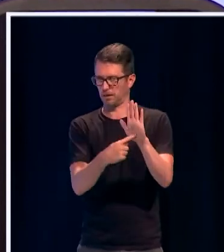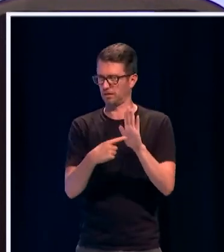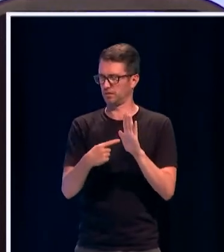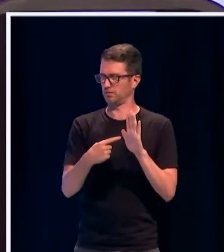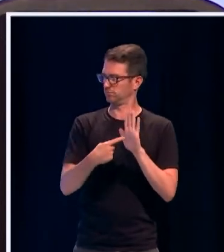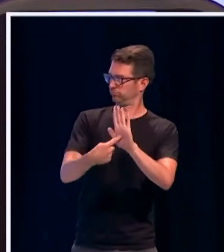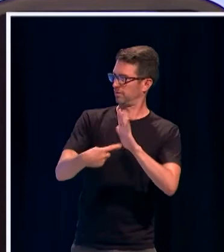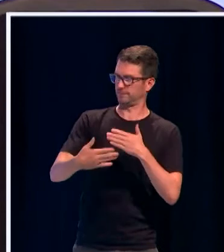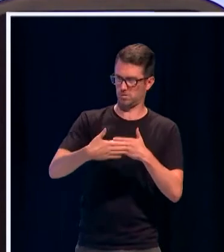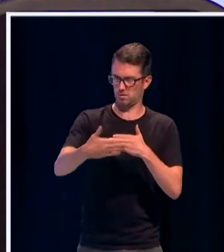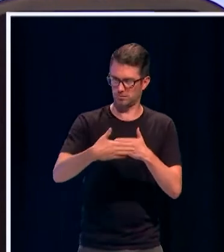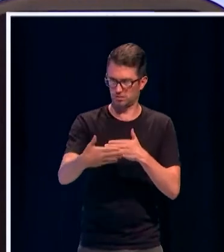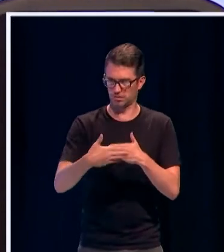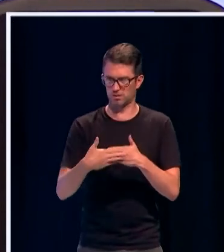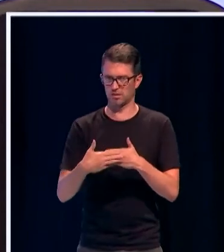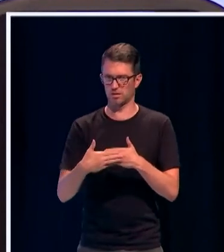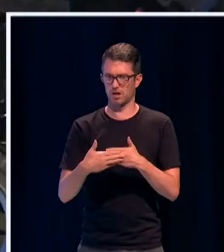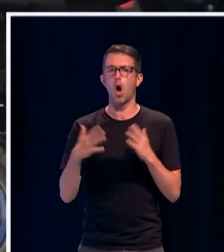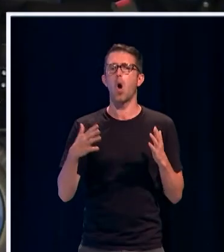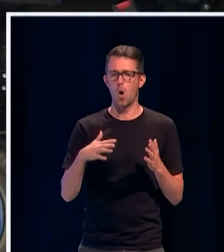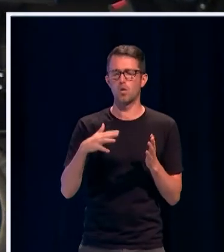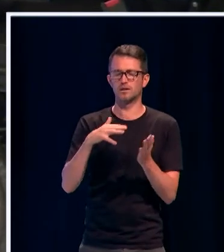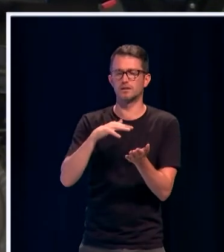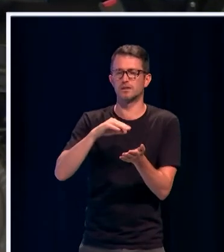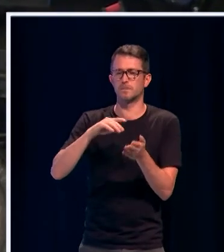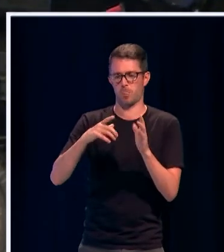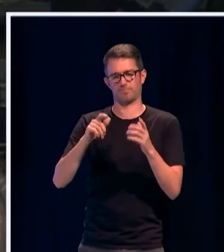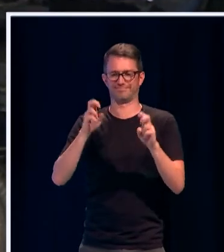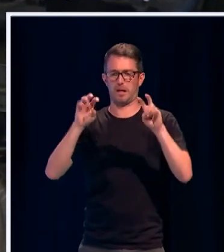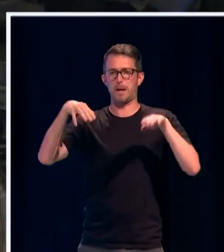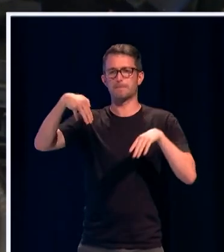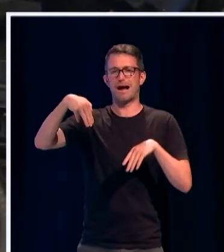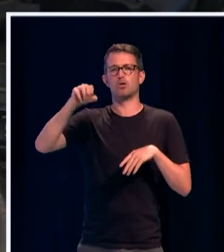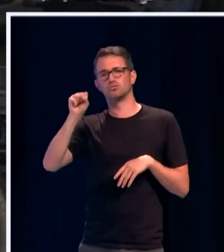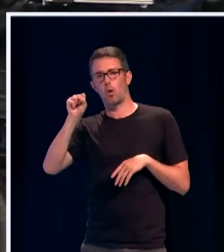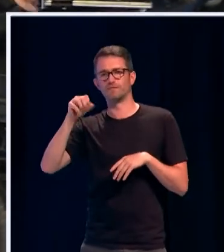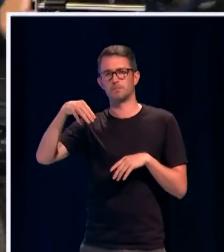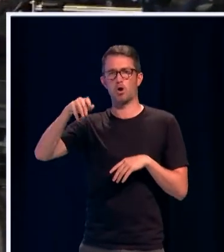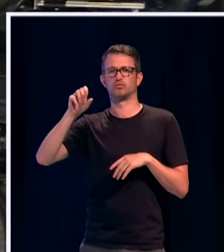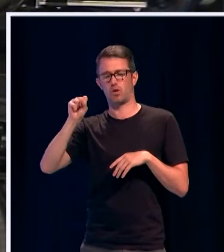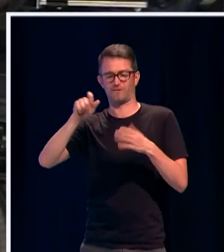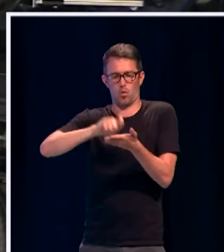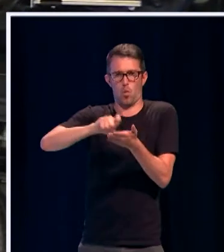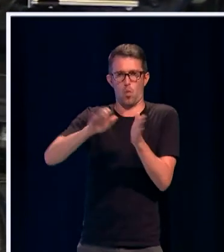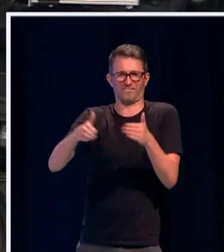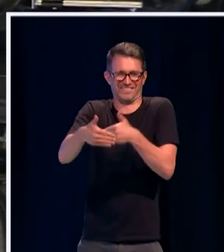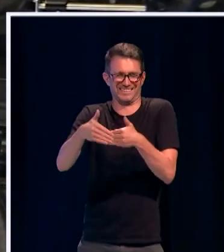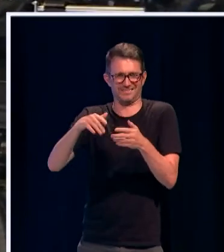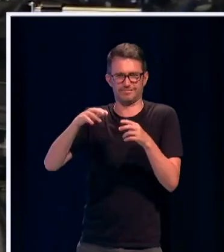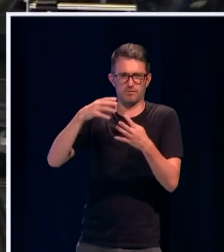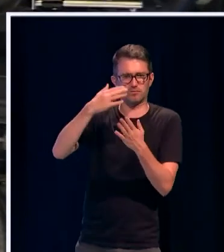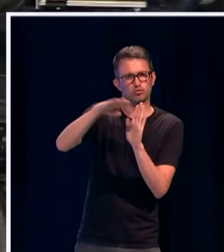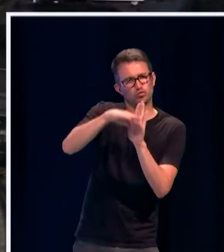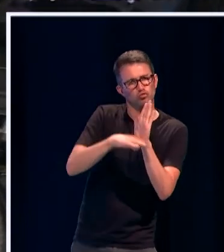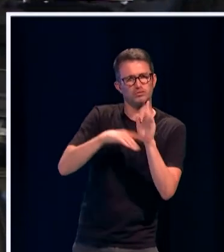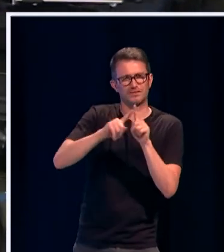like Office. Well, there's two examples maybe I give you, if I have permission. The first one is just a bog standard Office, something